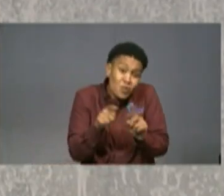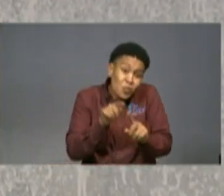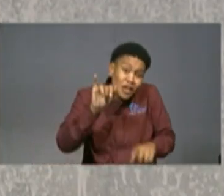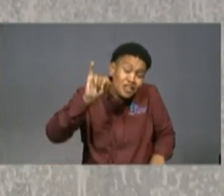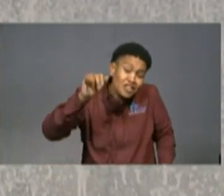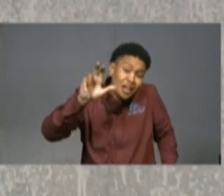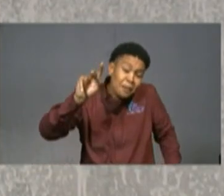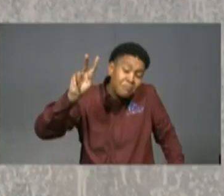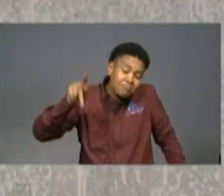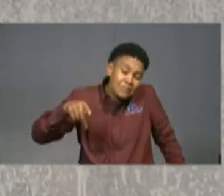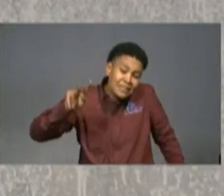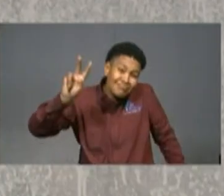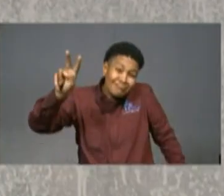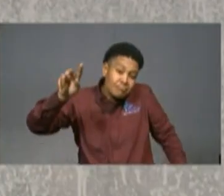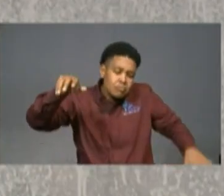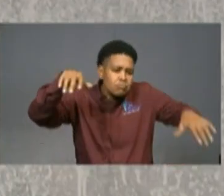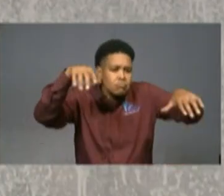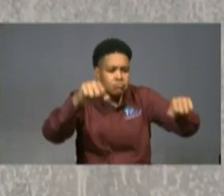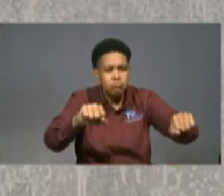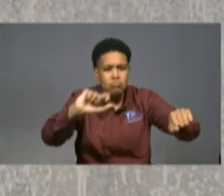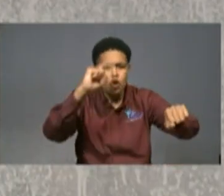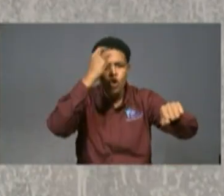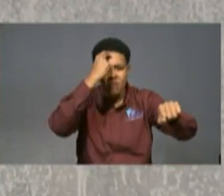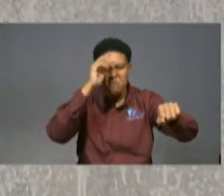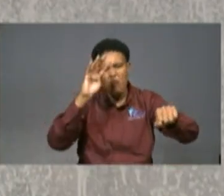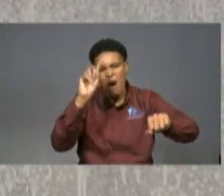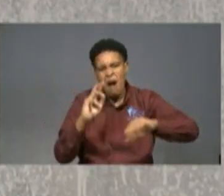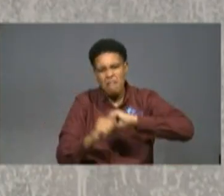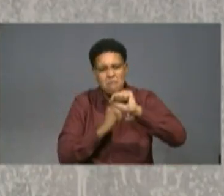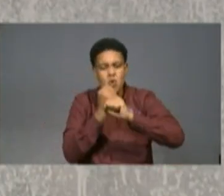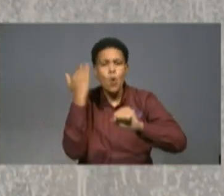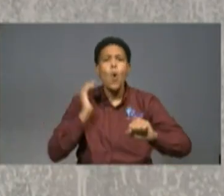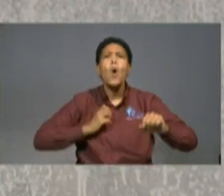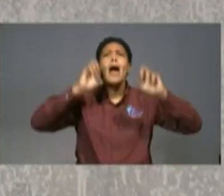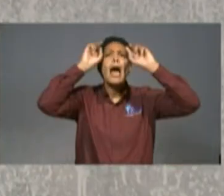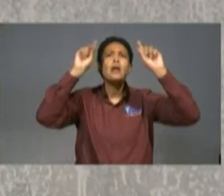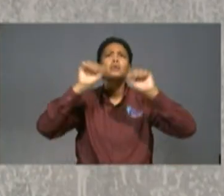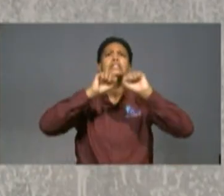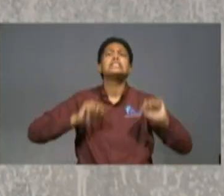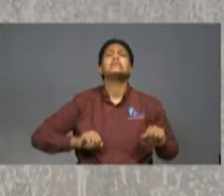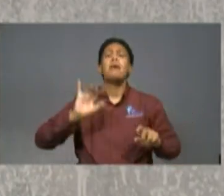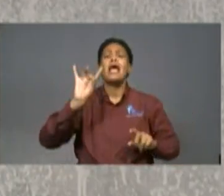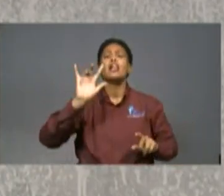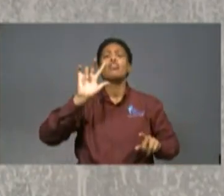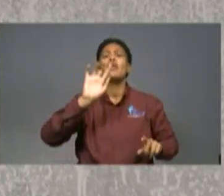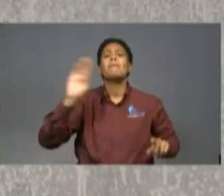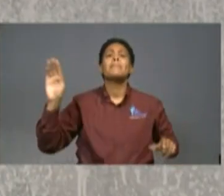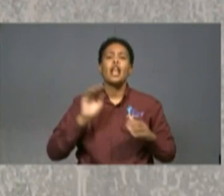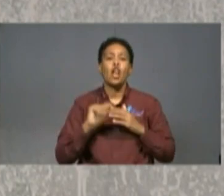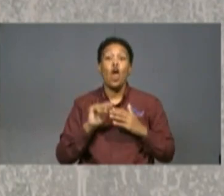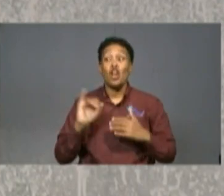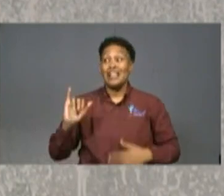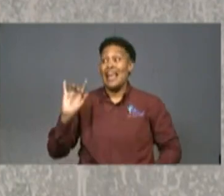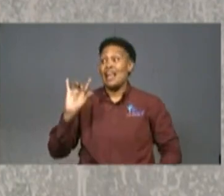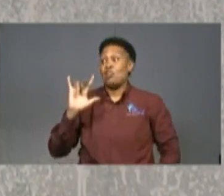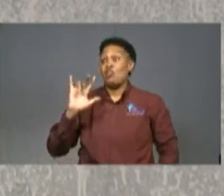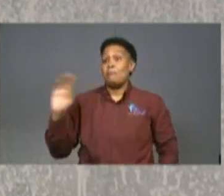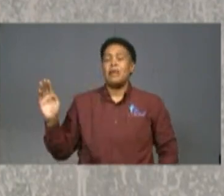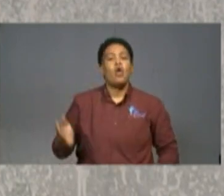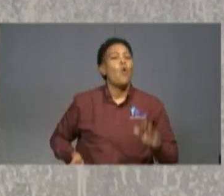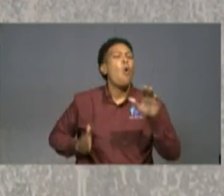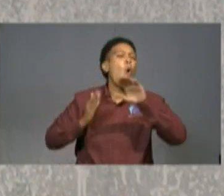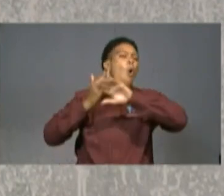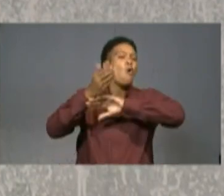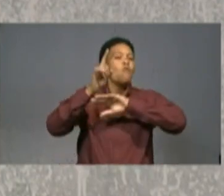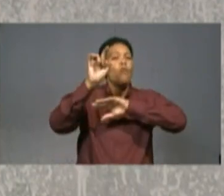Party took government, our education system was at about $83 billion. We have moved that now to over $100